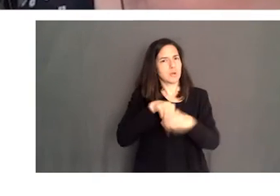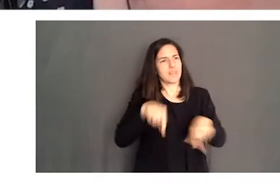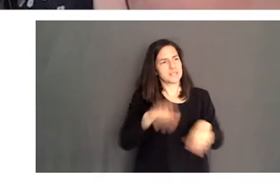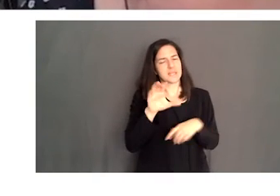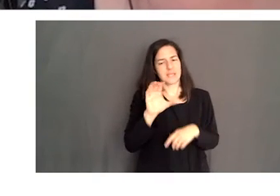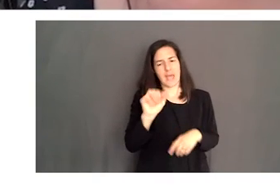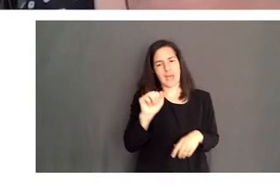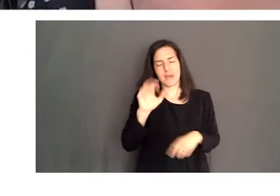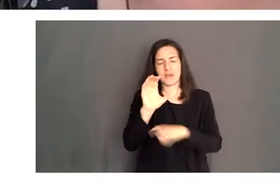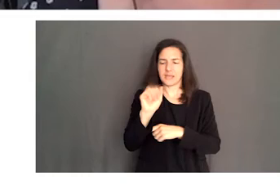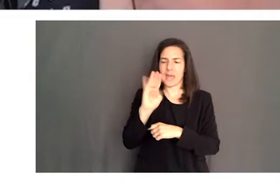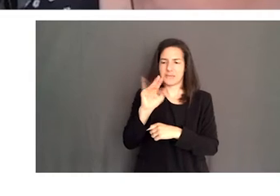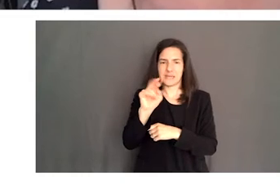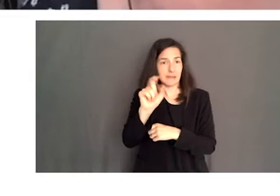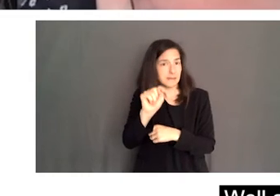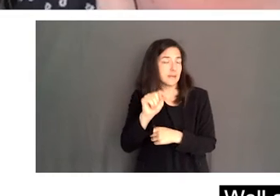really seriously.